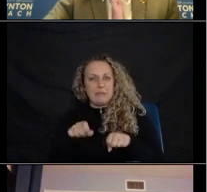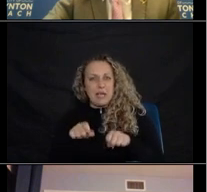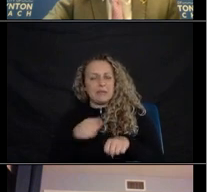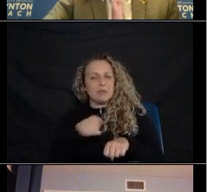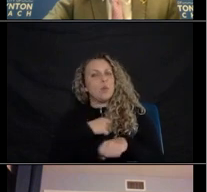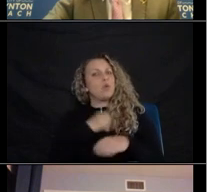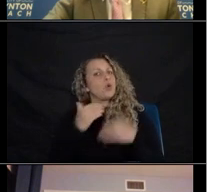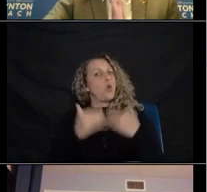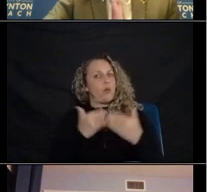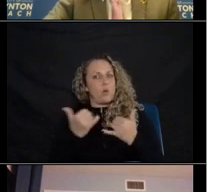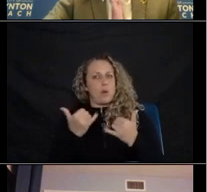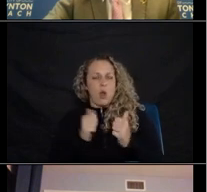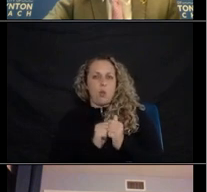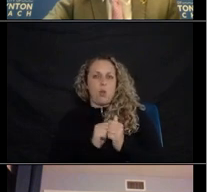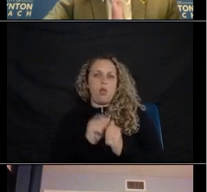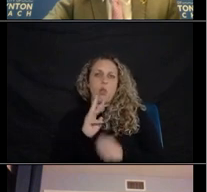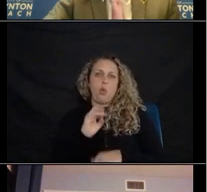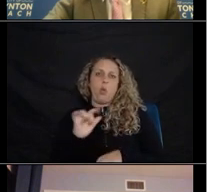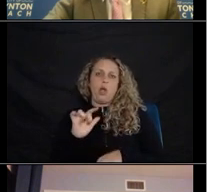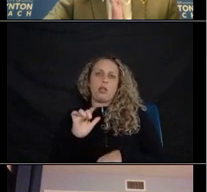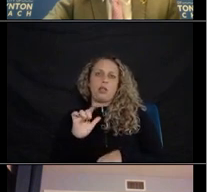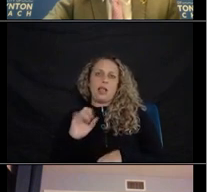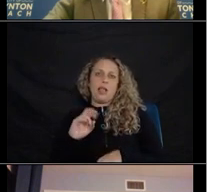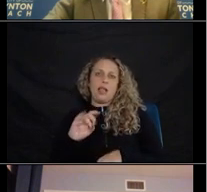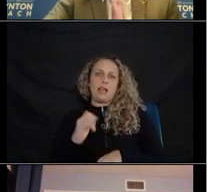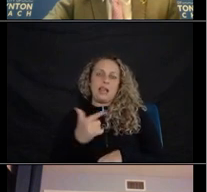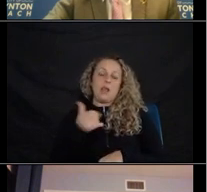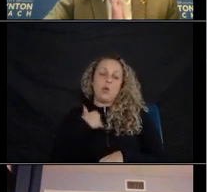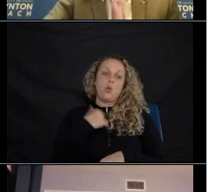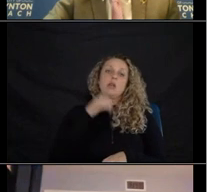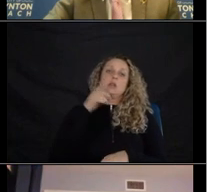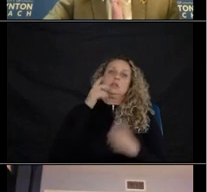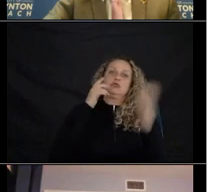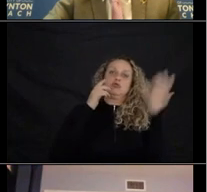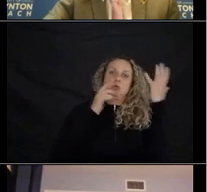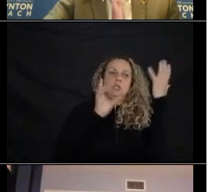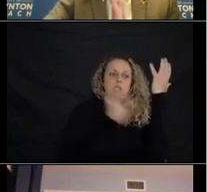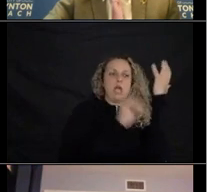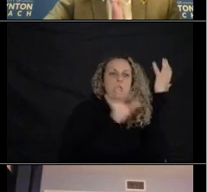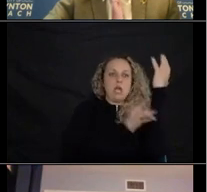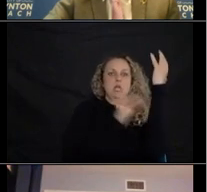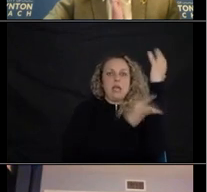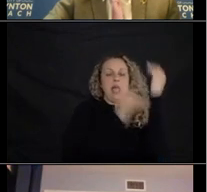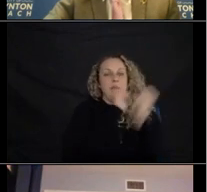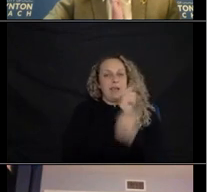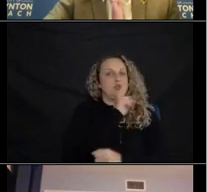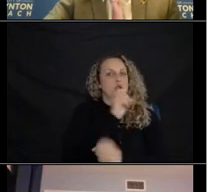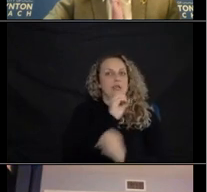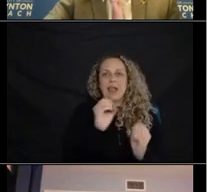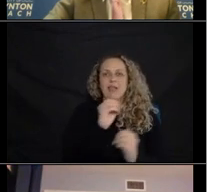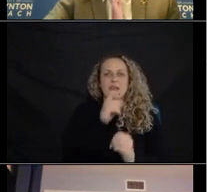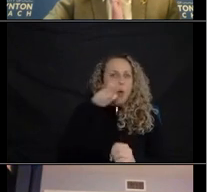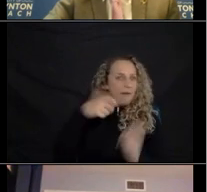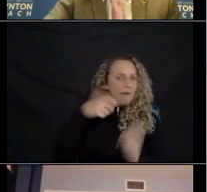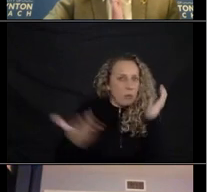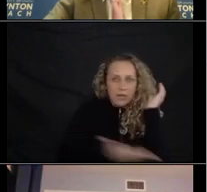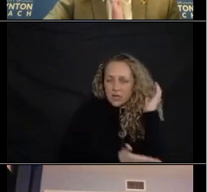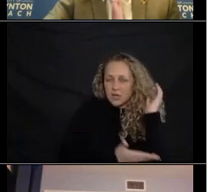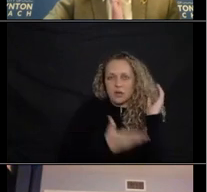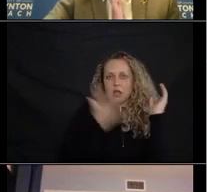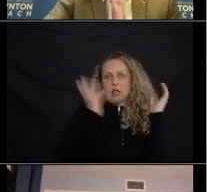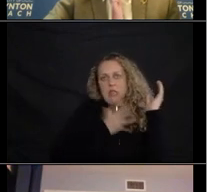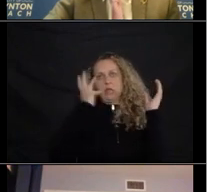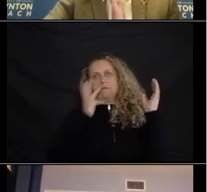through that right now with Wells Landing, where we're going out and tagging every tree and making sure that nothing that doesn't have to be disturbed will